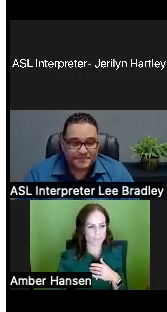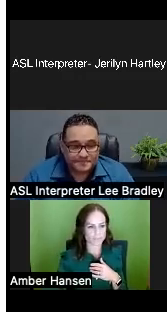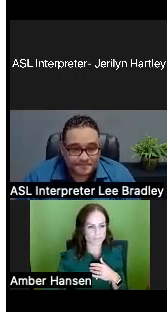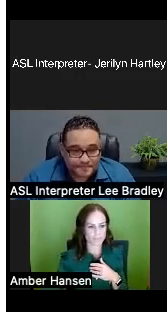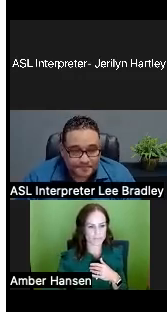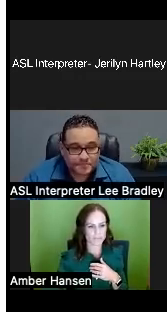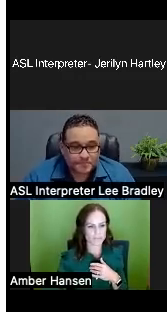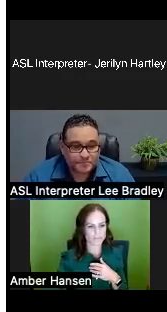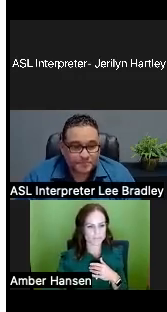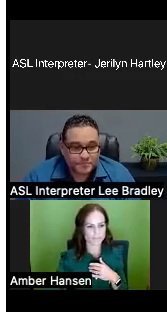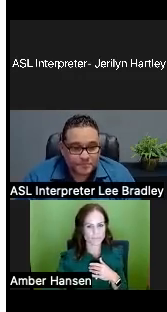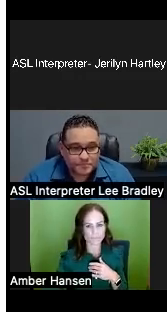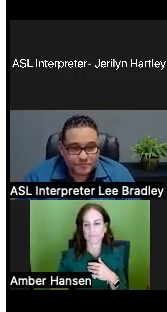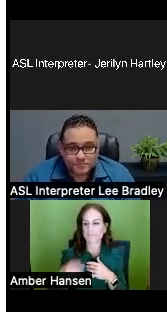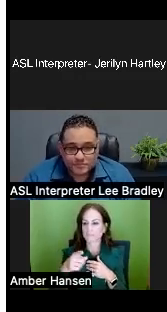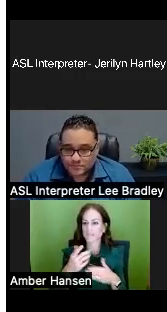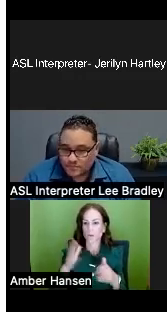please.